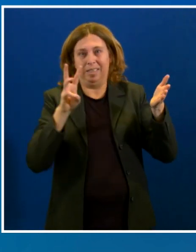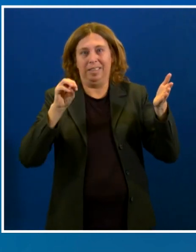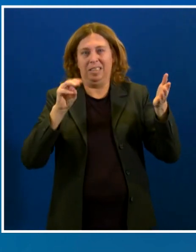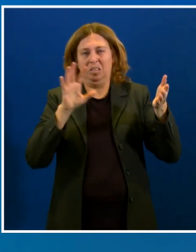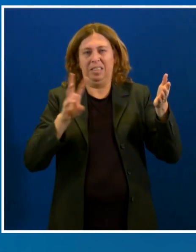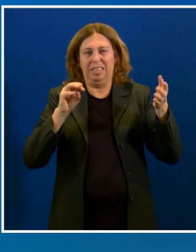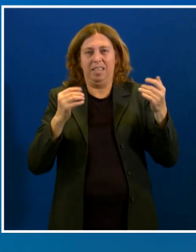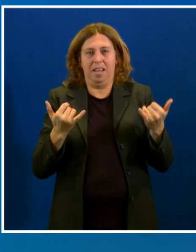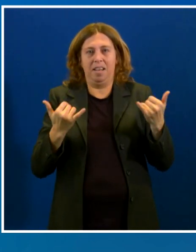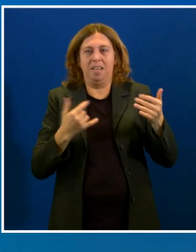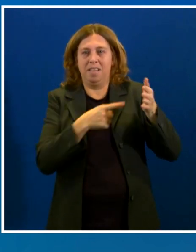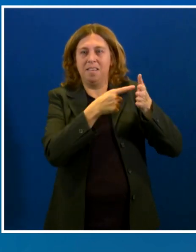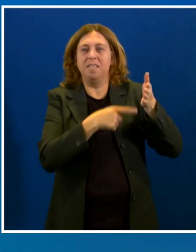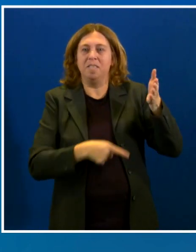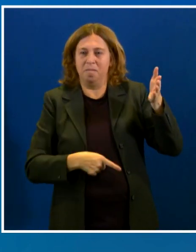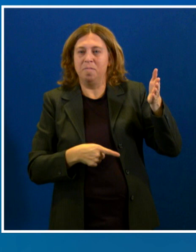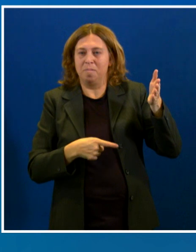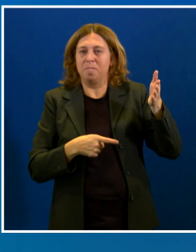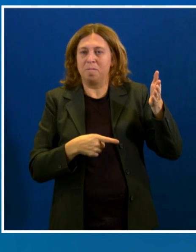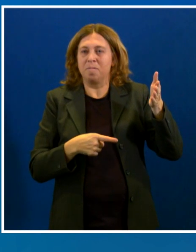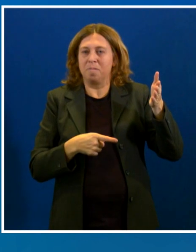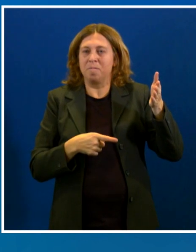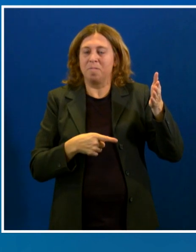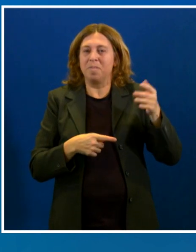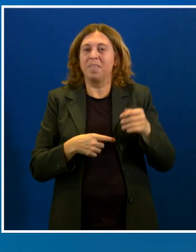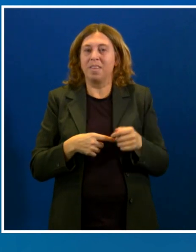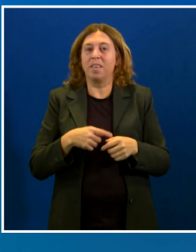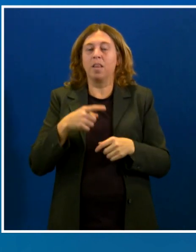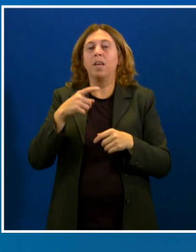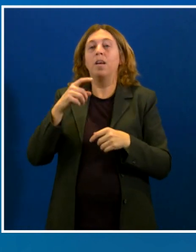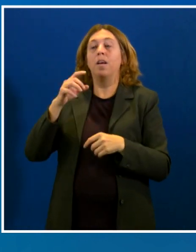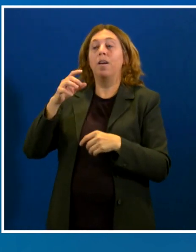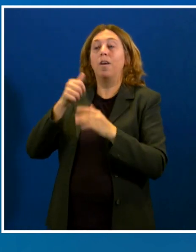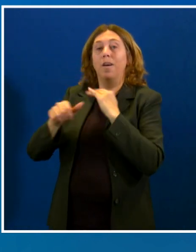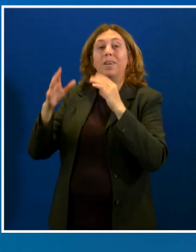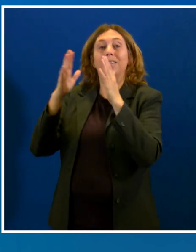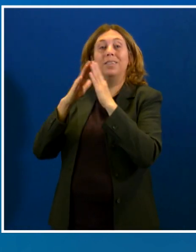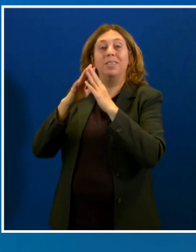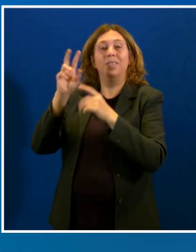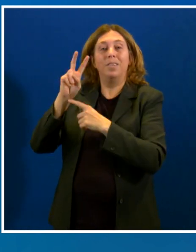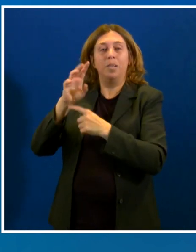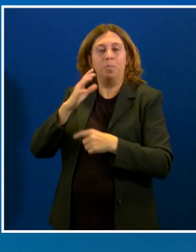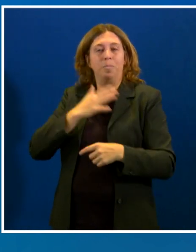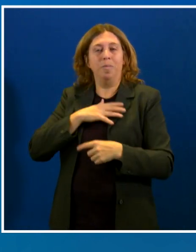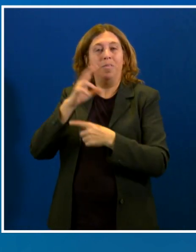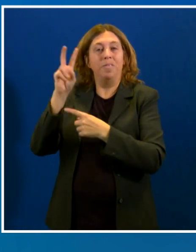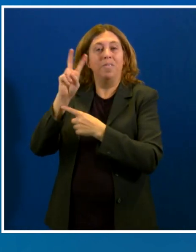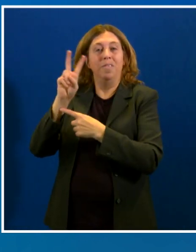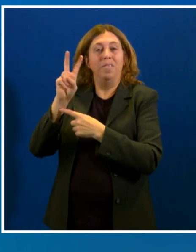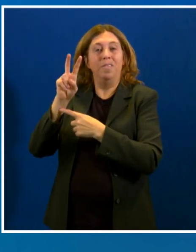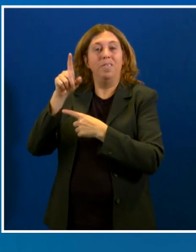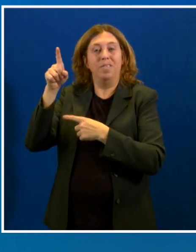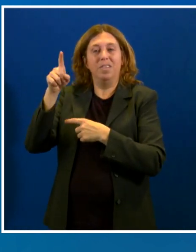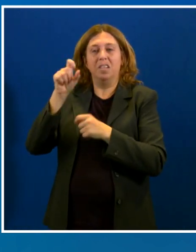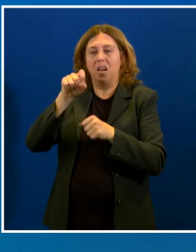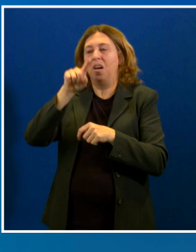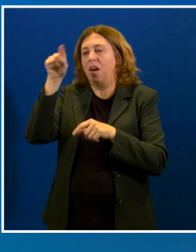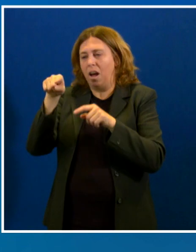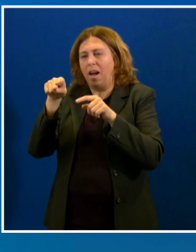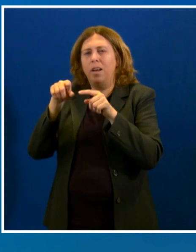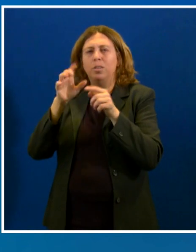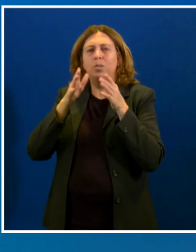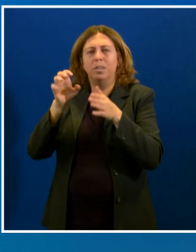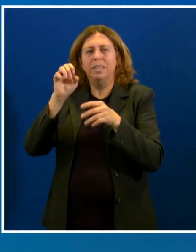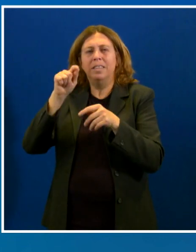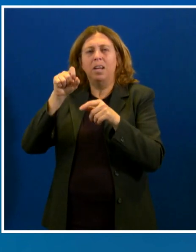My Vancouver app. Terry and I have used it a number of times. It's a great opportunity to be out in the community and look to find